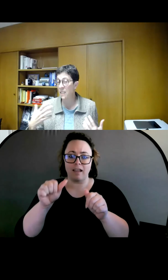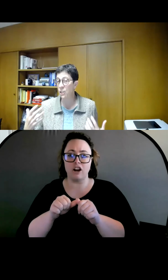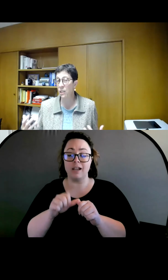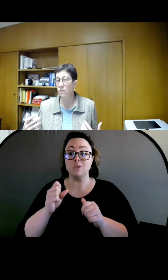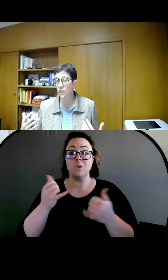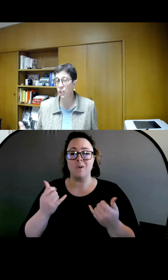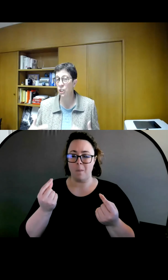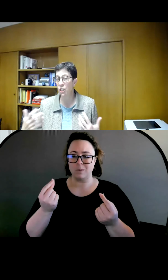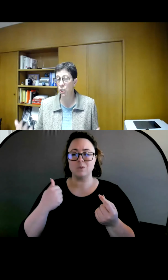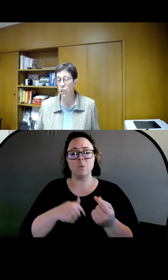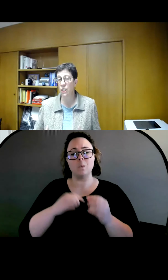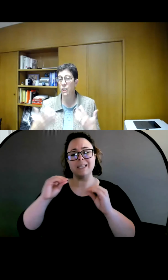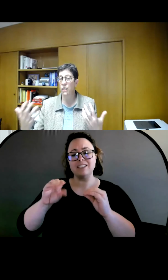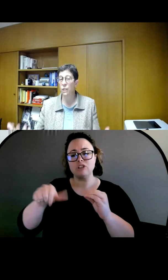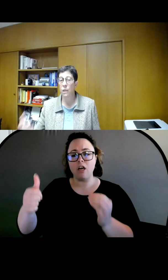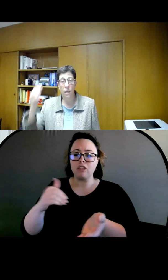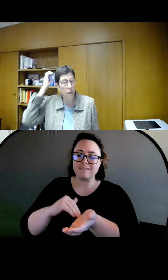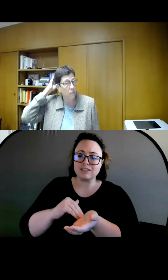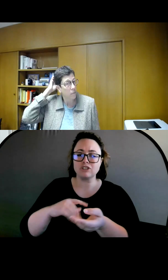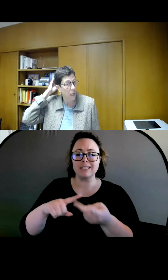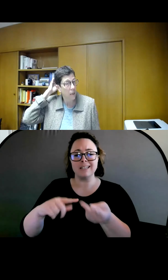is teaching physicians, nurses,